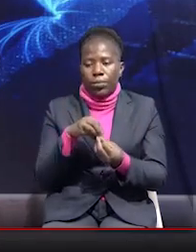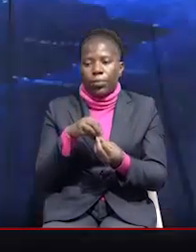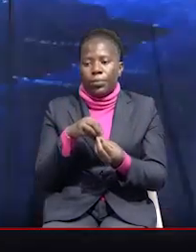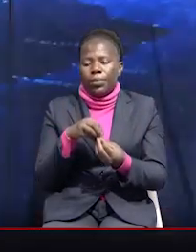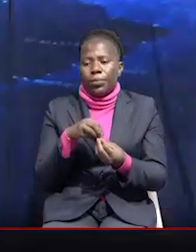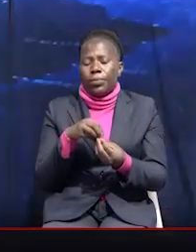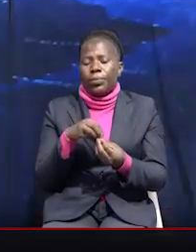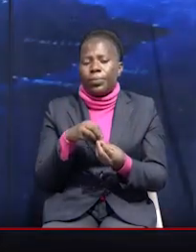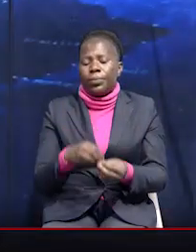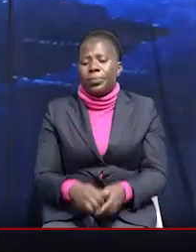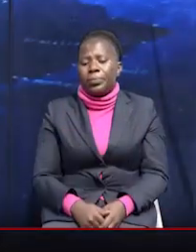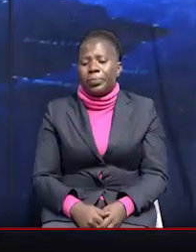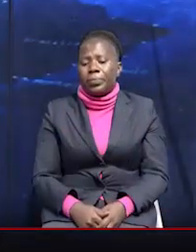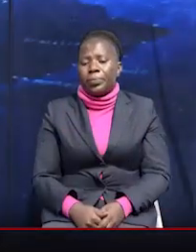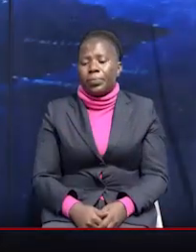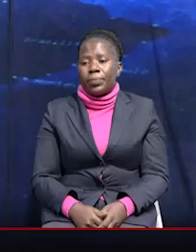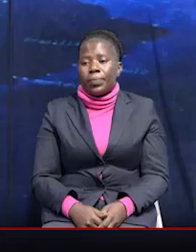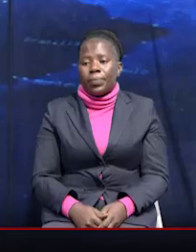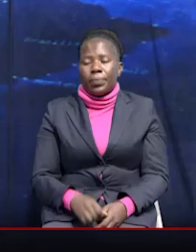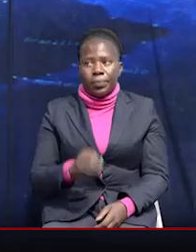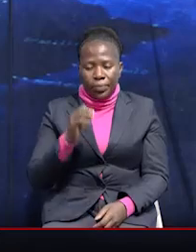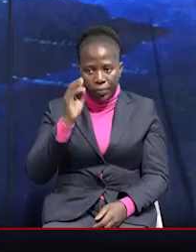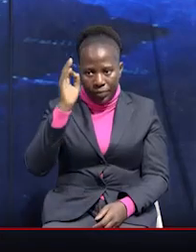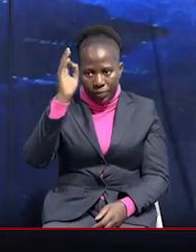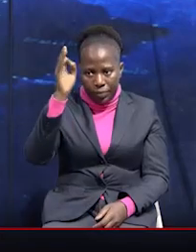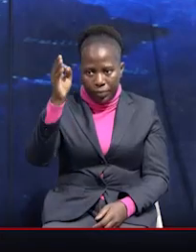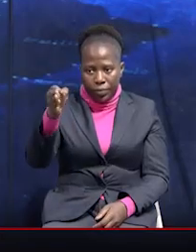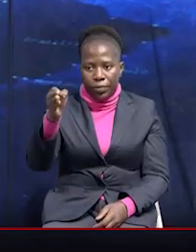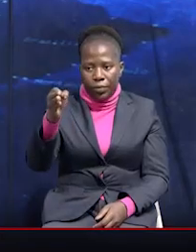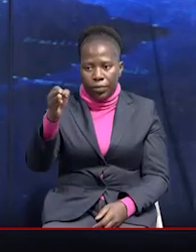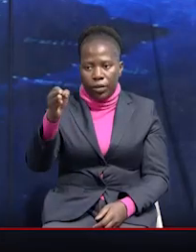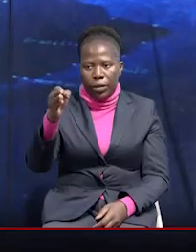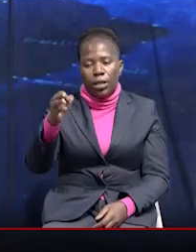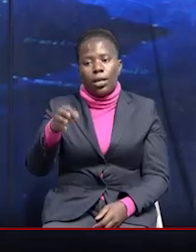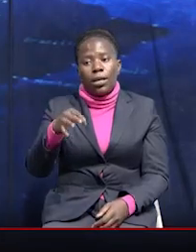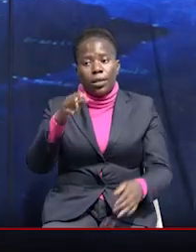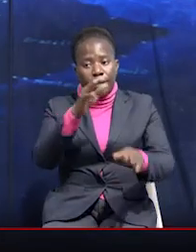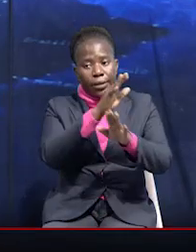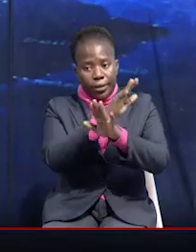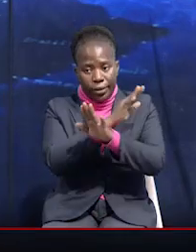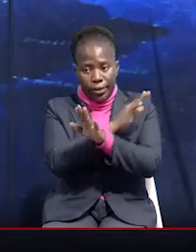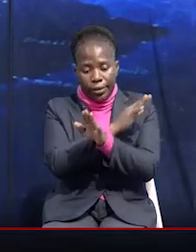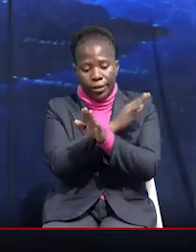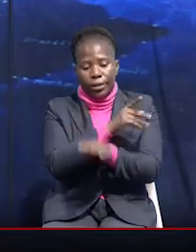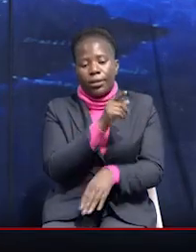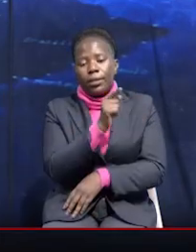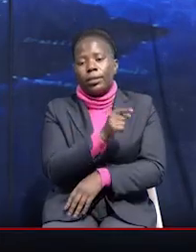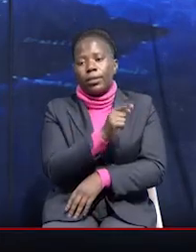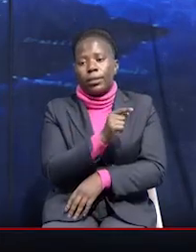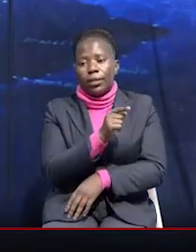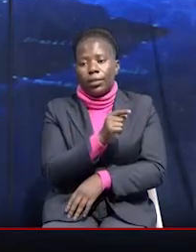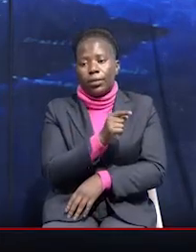this? Okay, so looking into the future or the medium term, I think Zambia has given a very